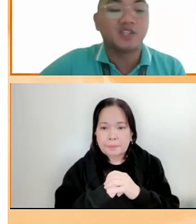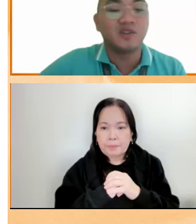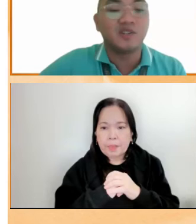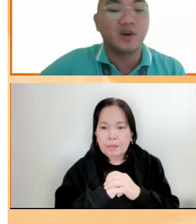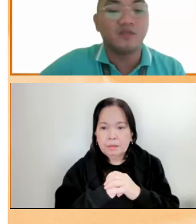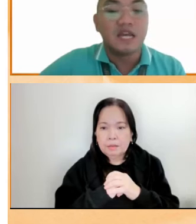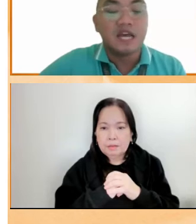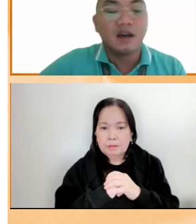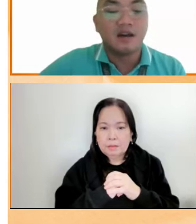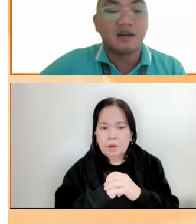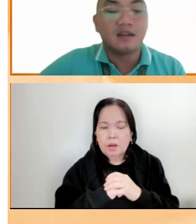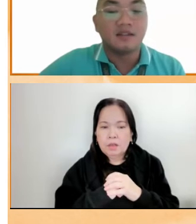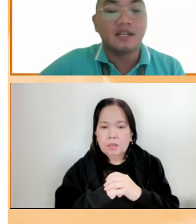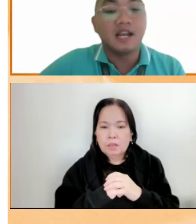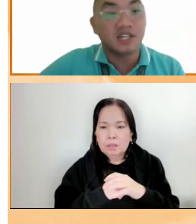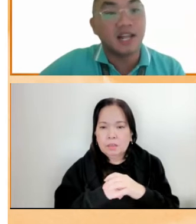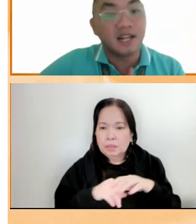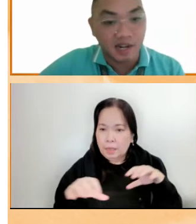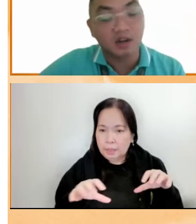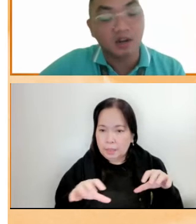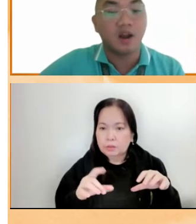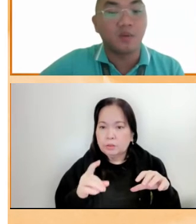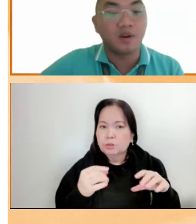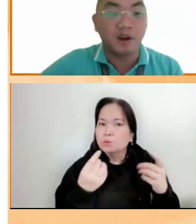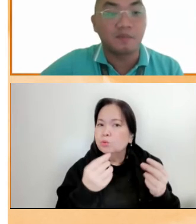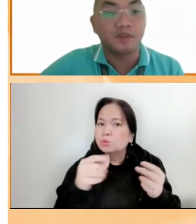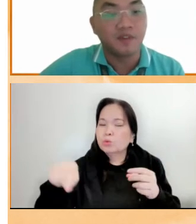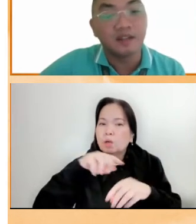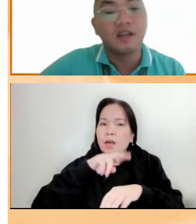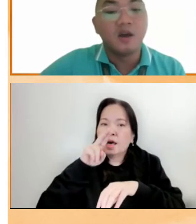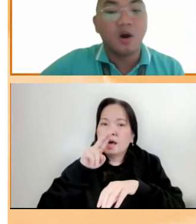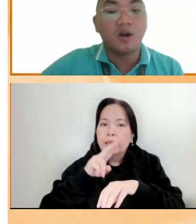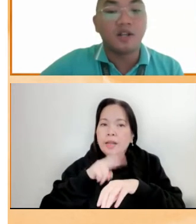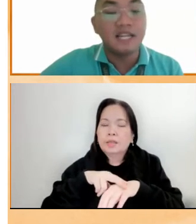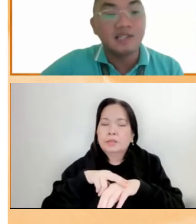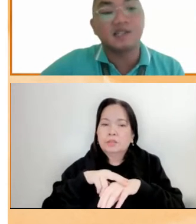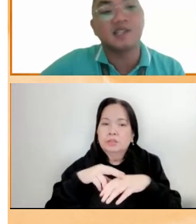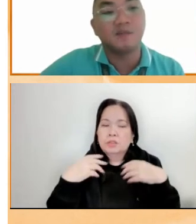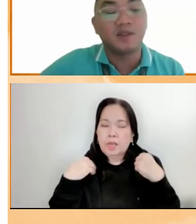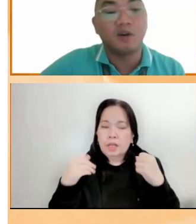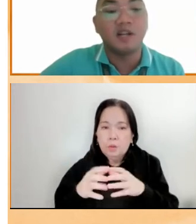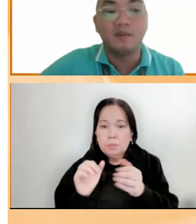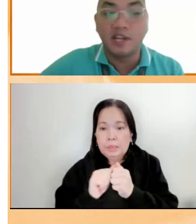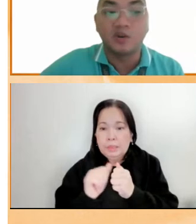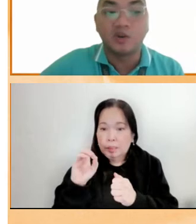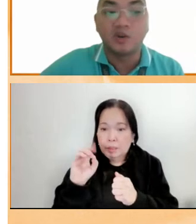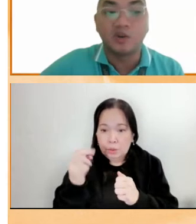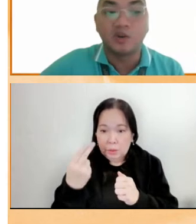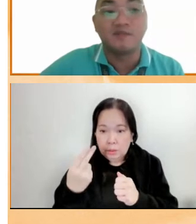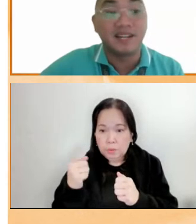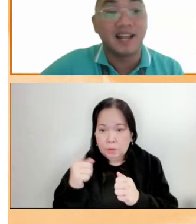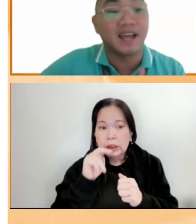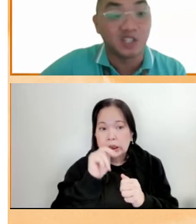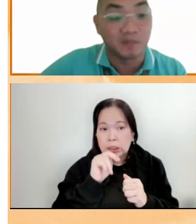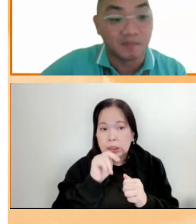are the actions of the national health sector or our Department of Health on the needs assessment of the WHO Comprehensive